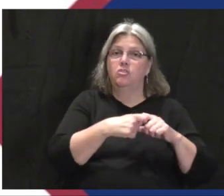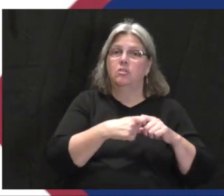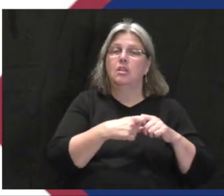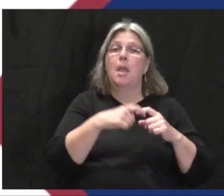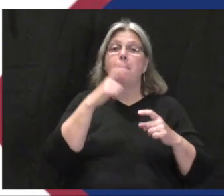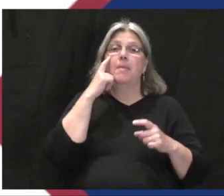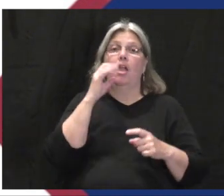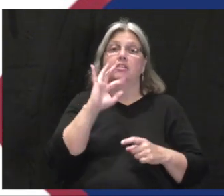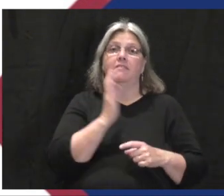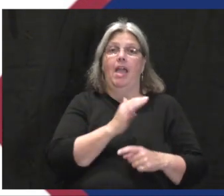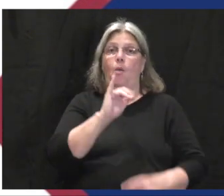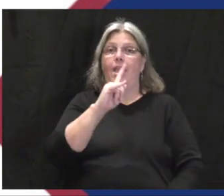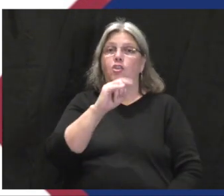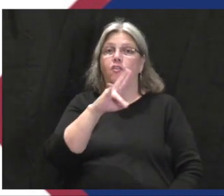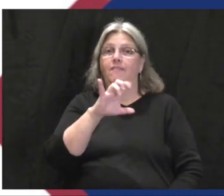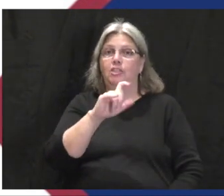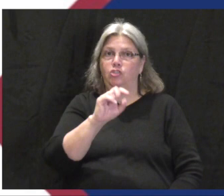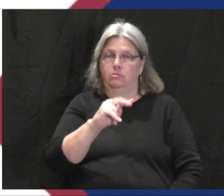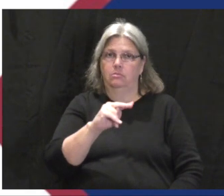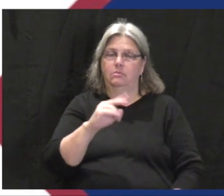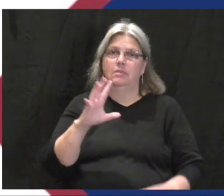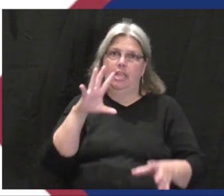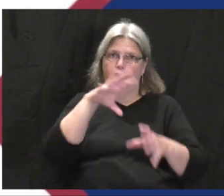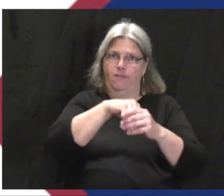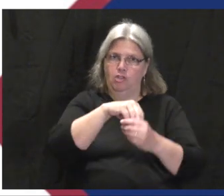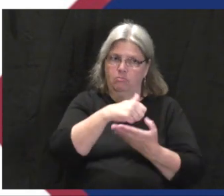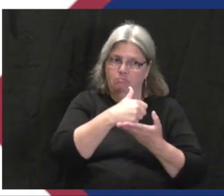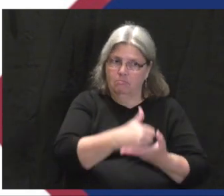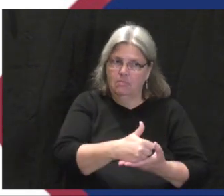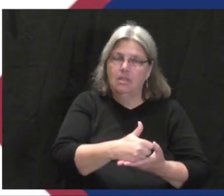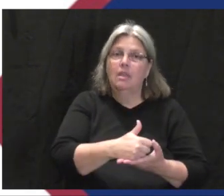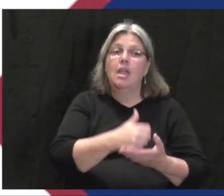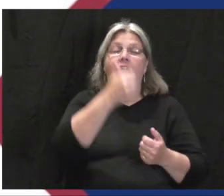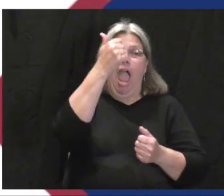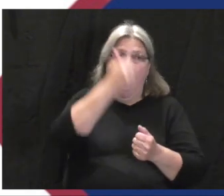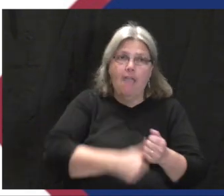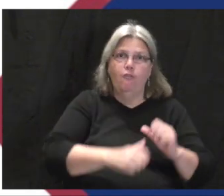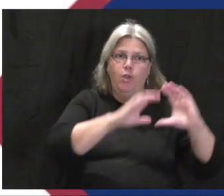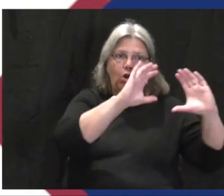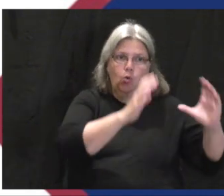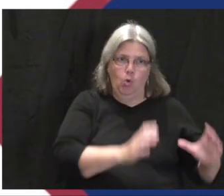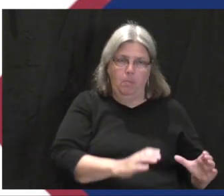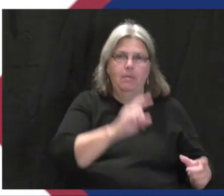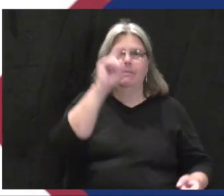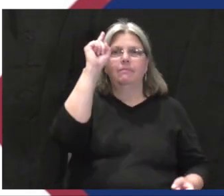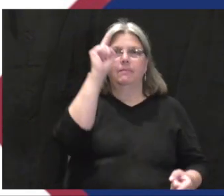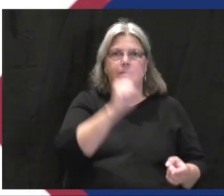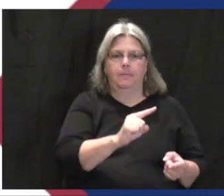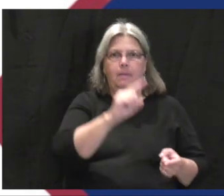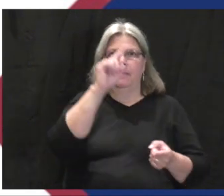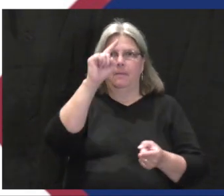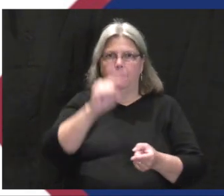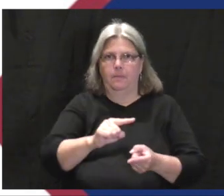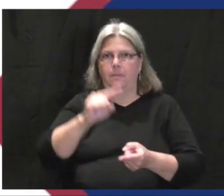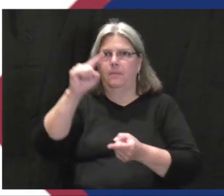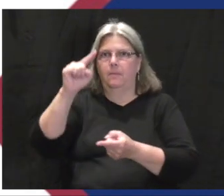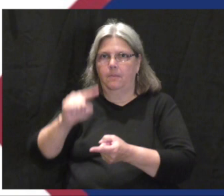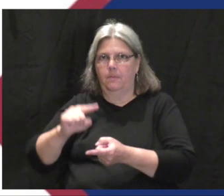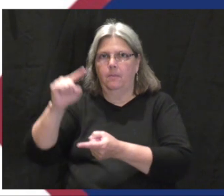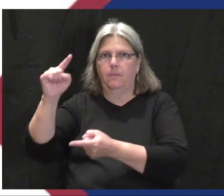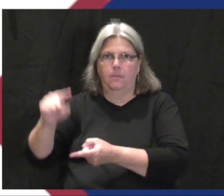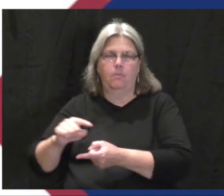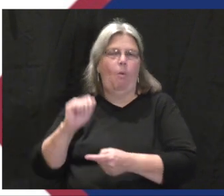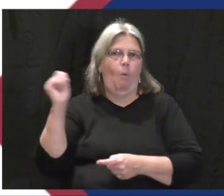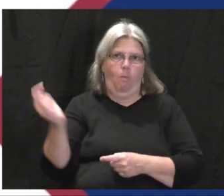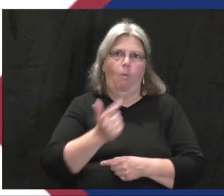we've engaged in this year, it's down in every single subgroup, like across the right-hand side. We've had decreases across the board